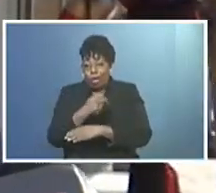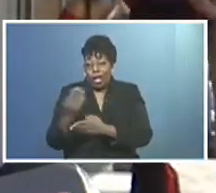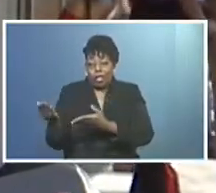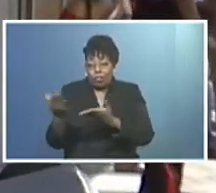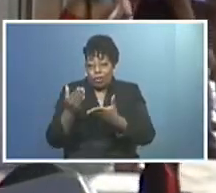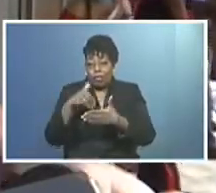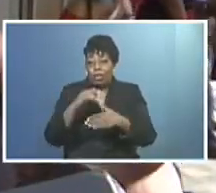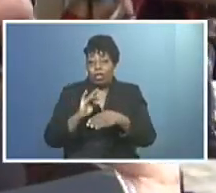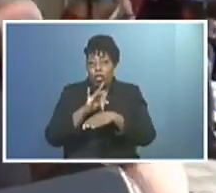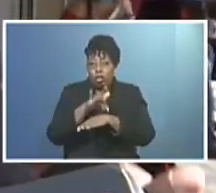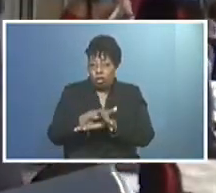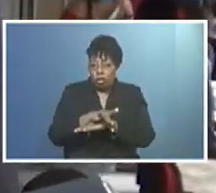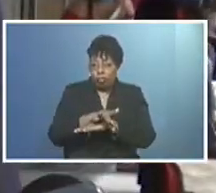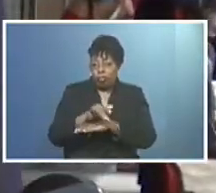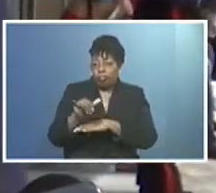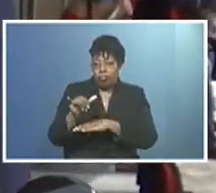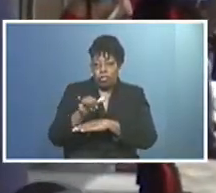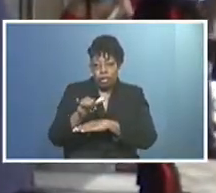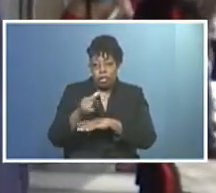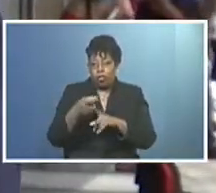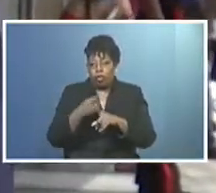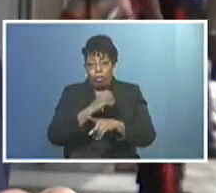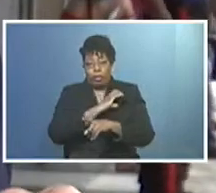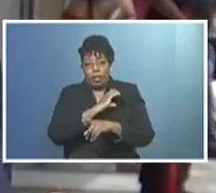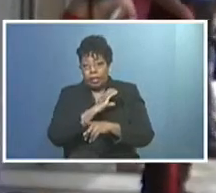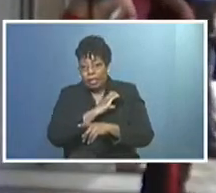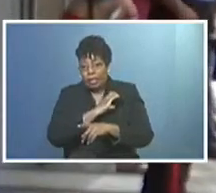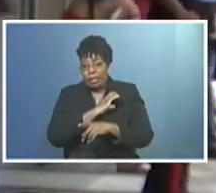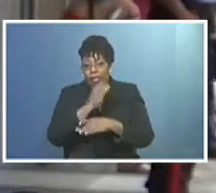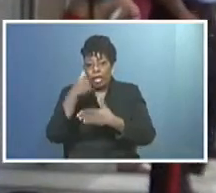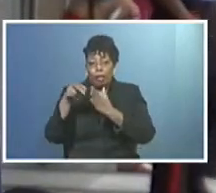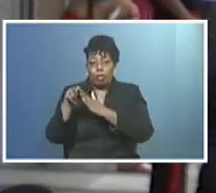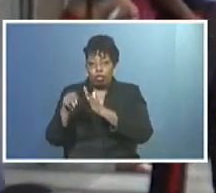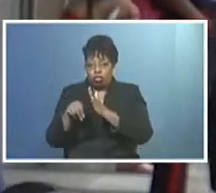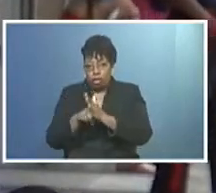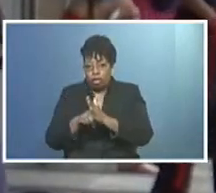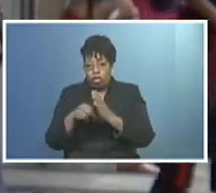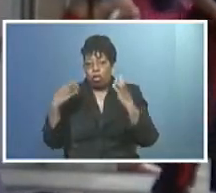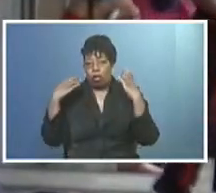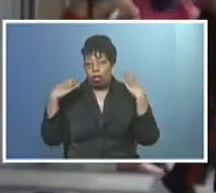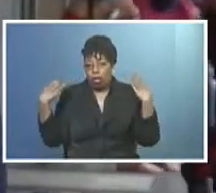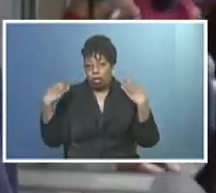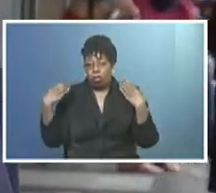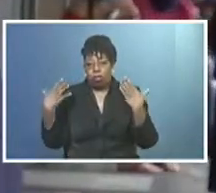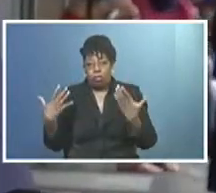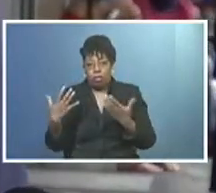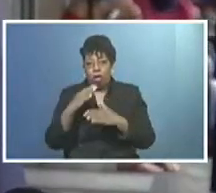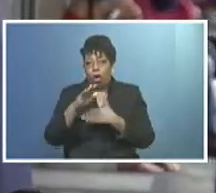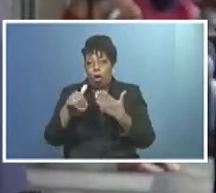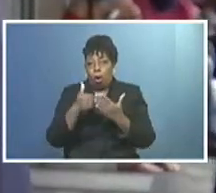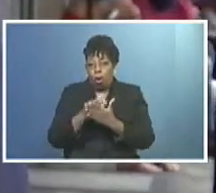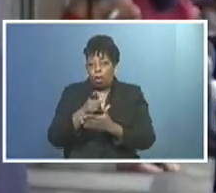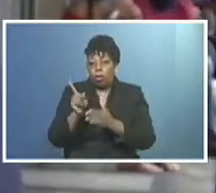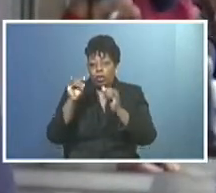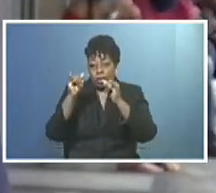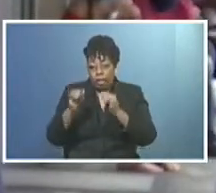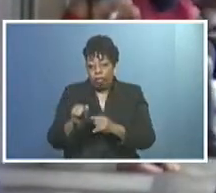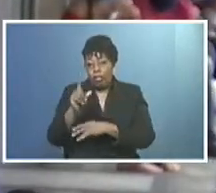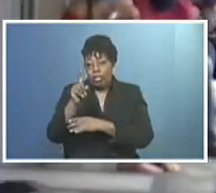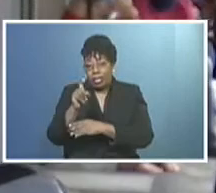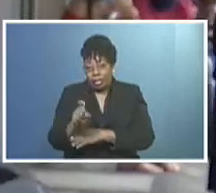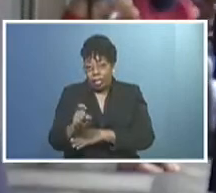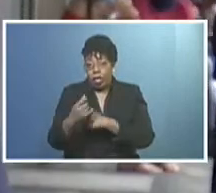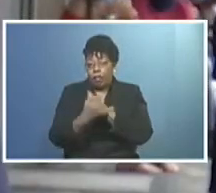earlier. Likewise, for our police officers, our immigration officers, our custom officers, all of these individuals are necessary